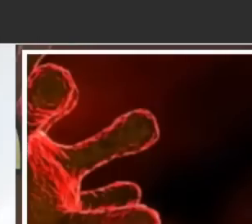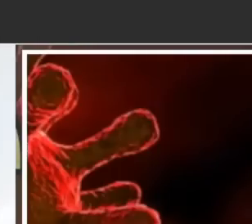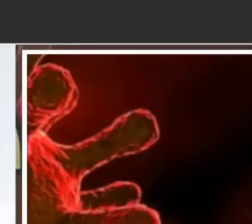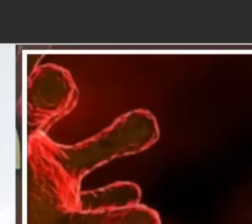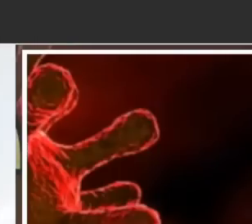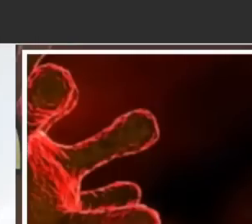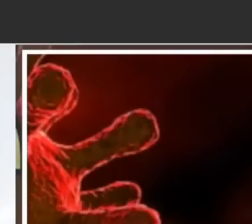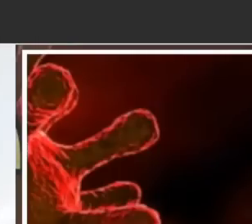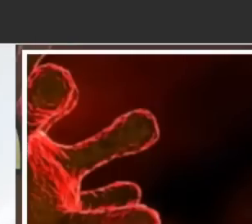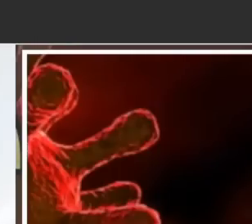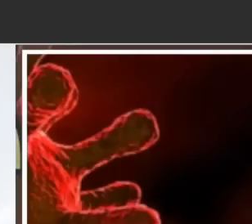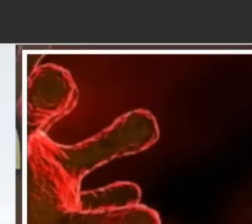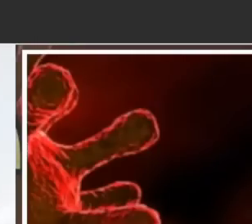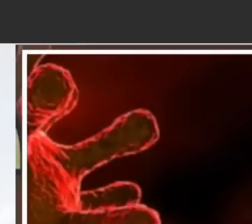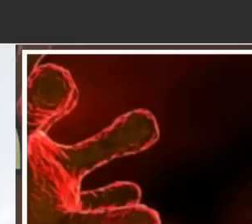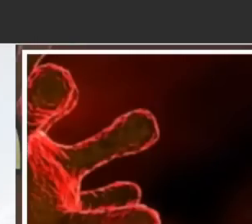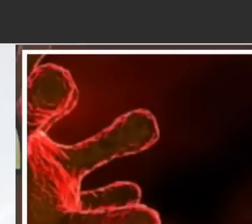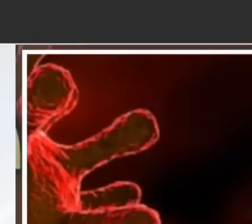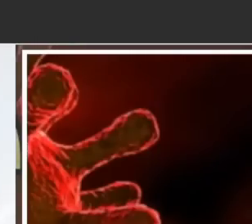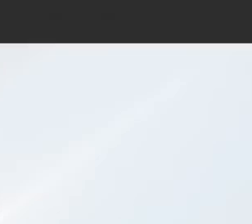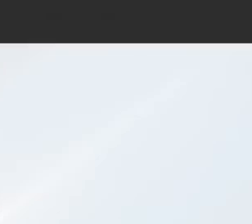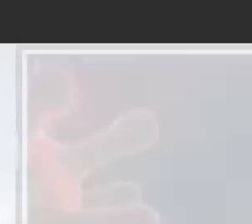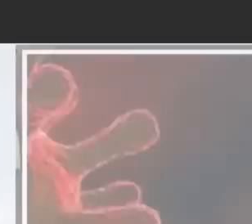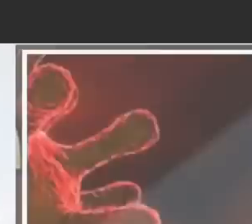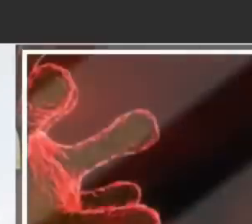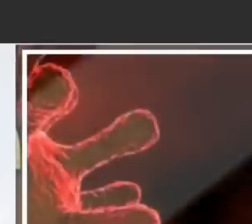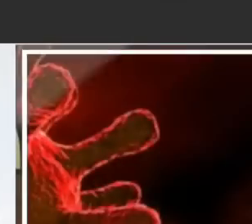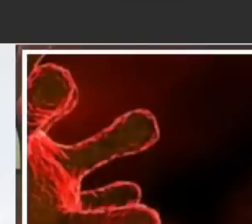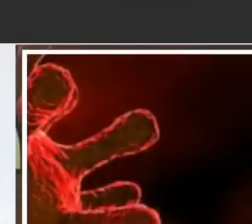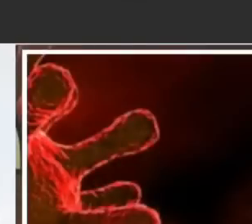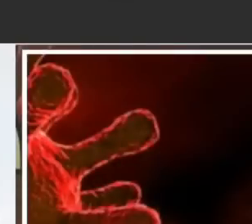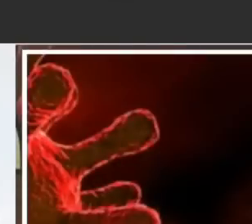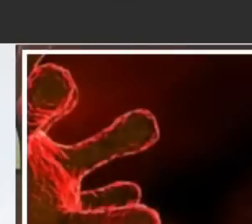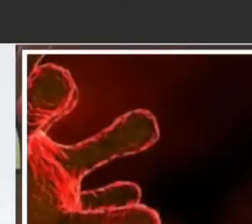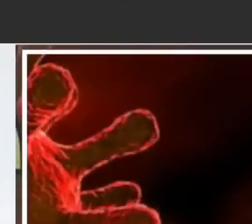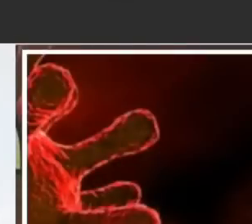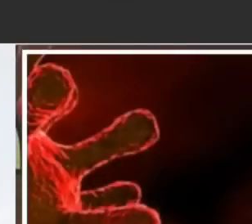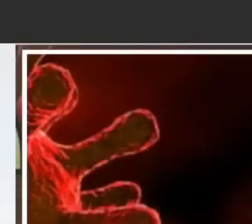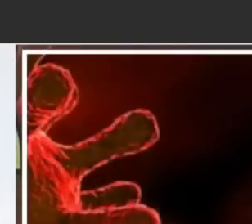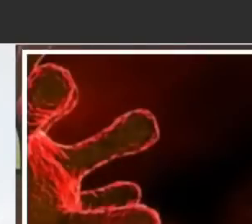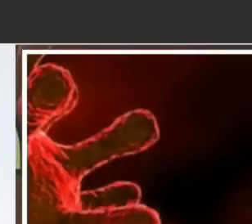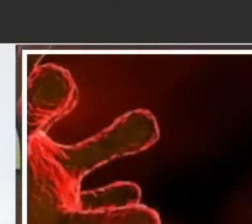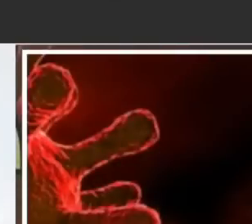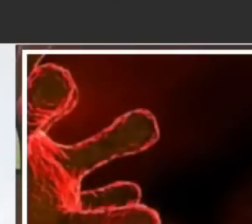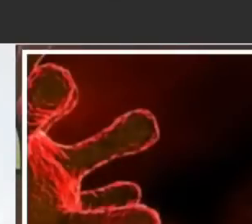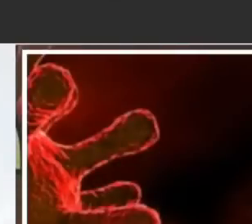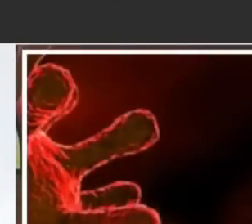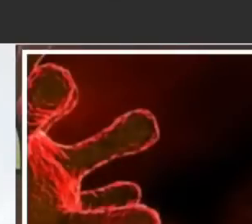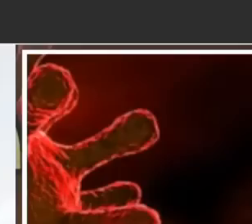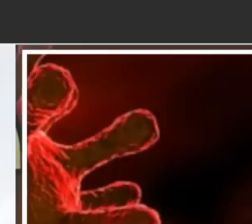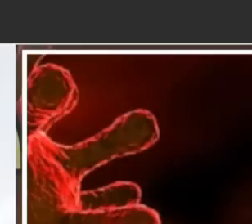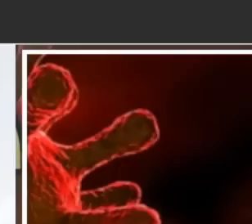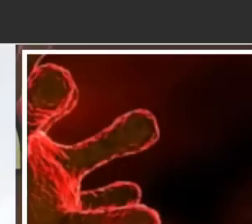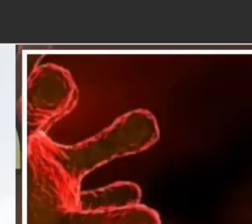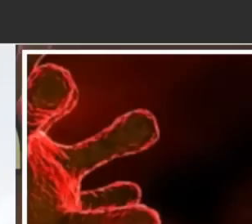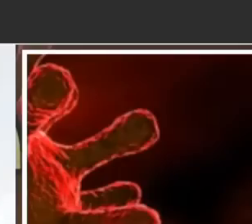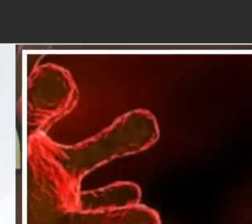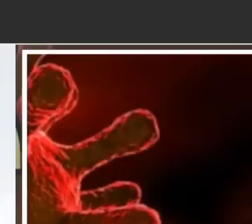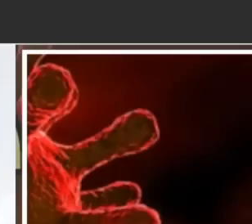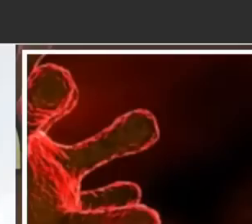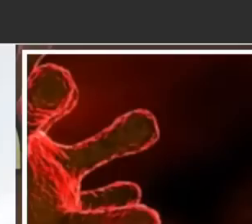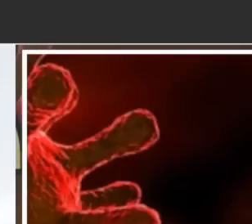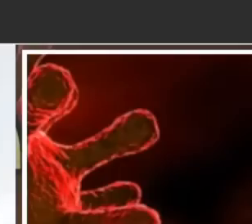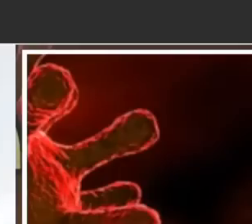stay closed and host online services. Also on Sunday, banquet halls, catering facilities can reopen. Up